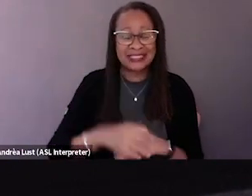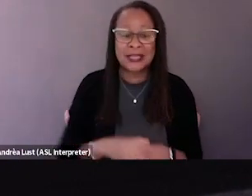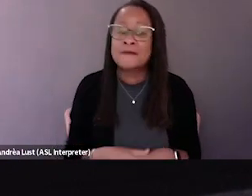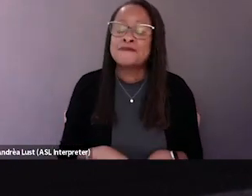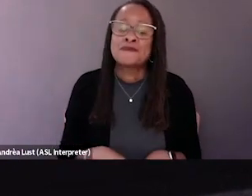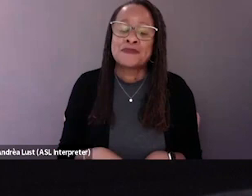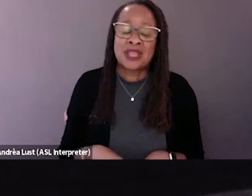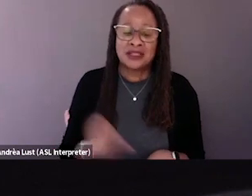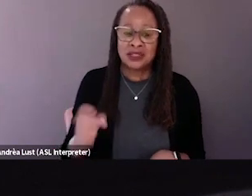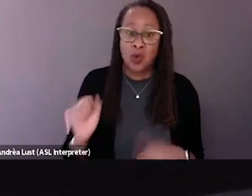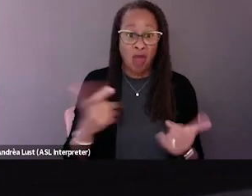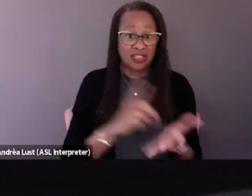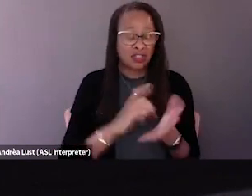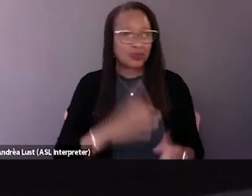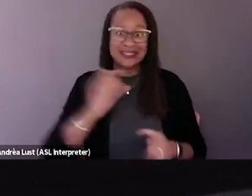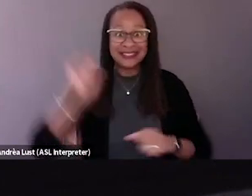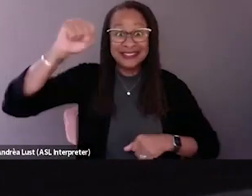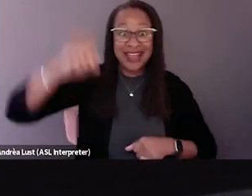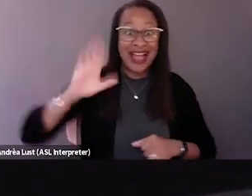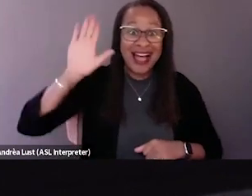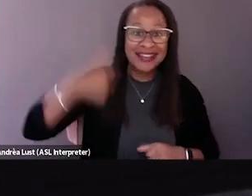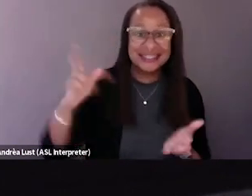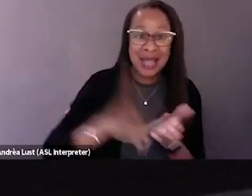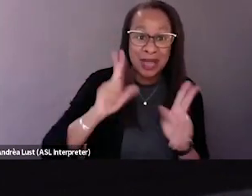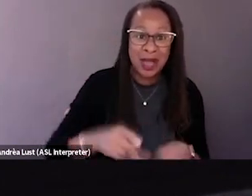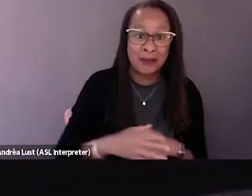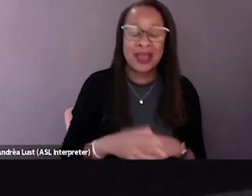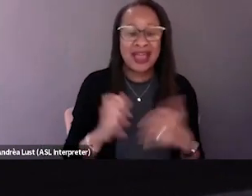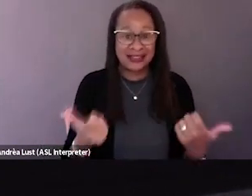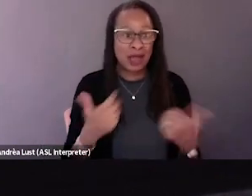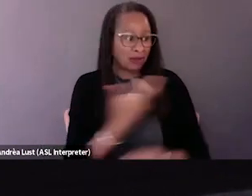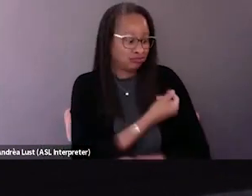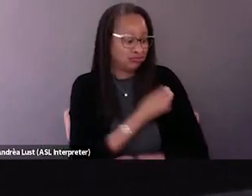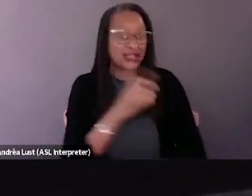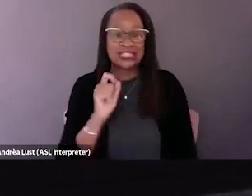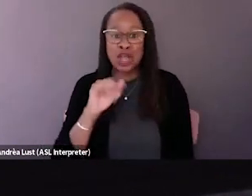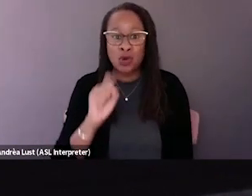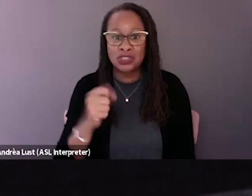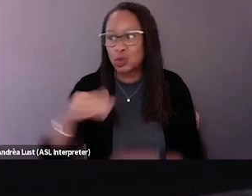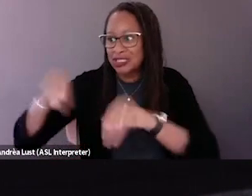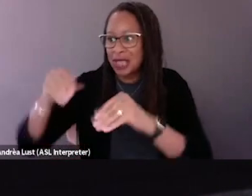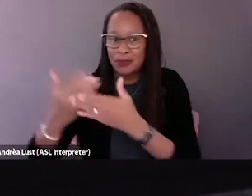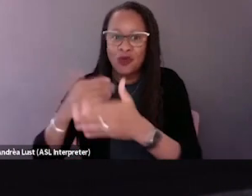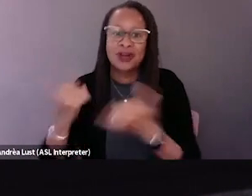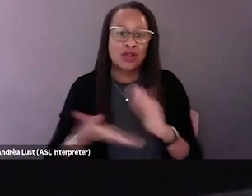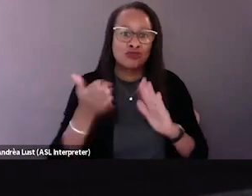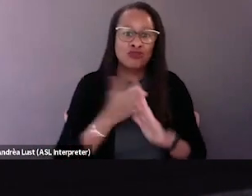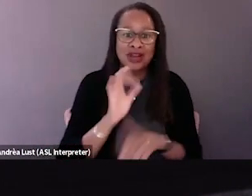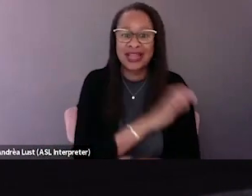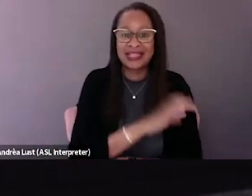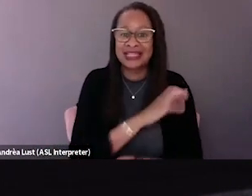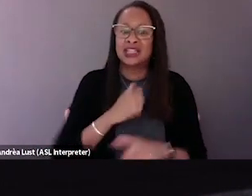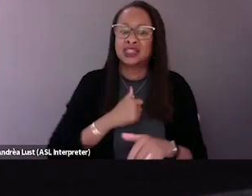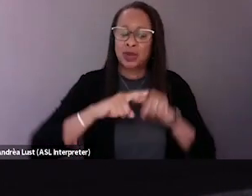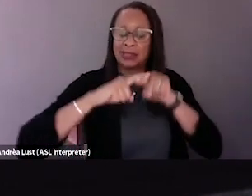would be like, yeah, sign me up. You were just dealing steroids and now you're running a clinic. So we were trying to like lean into that a little